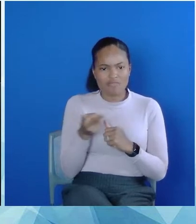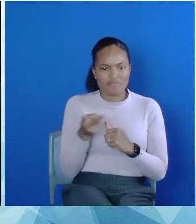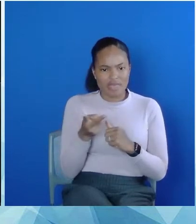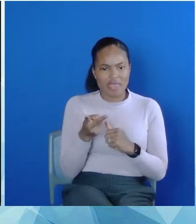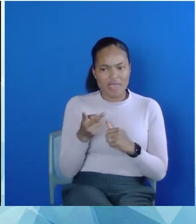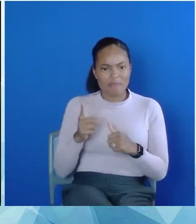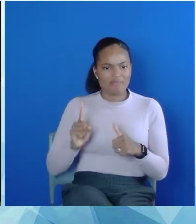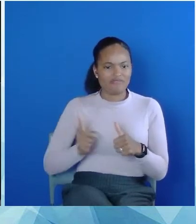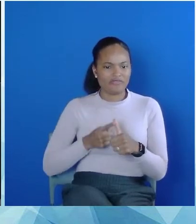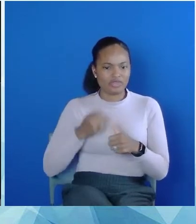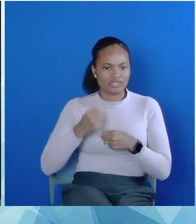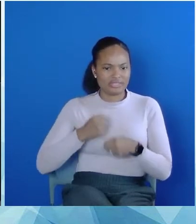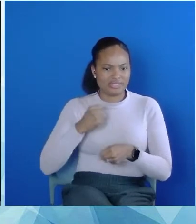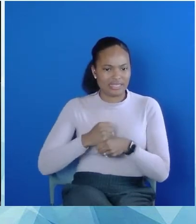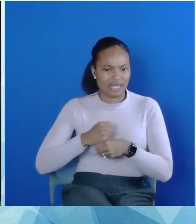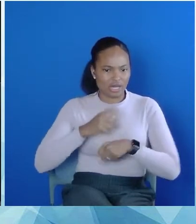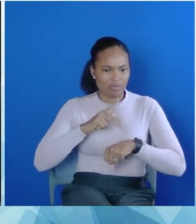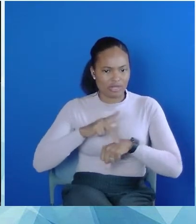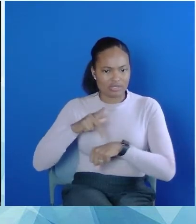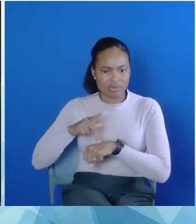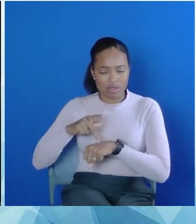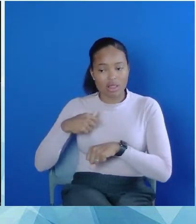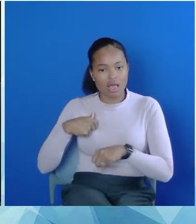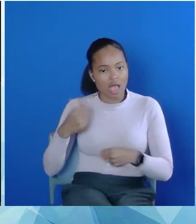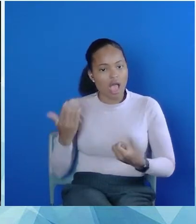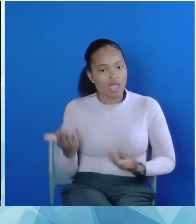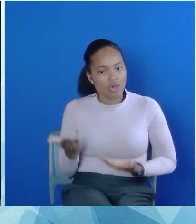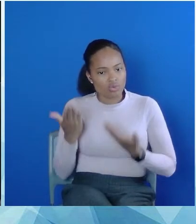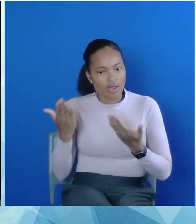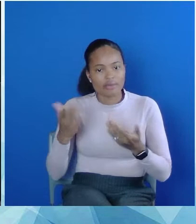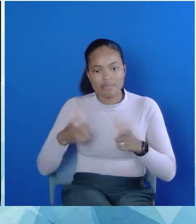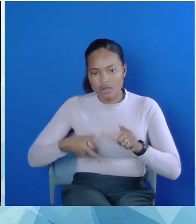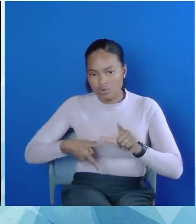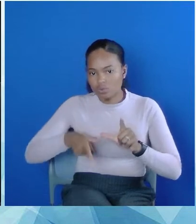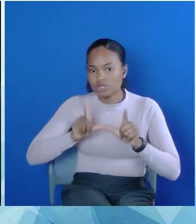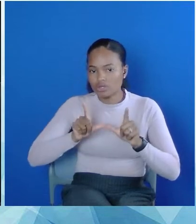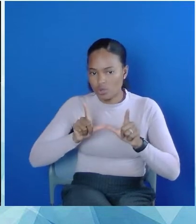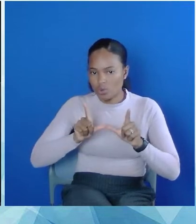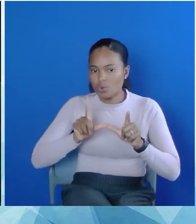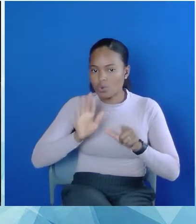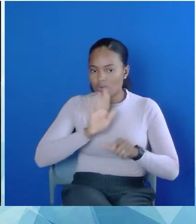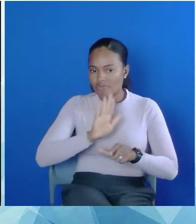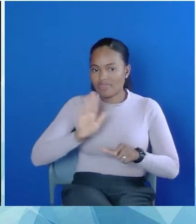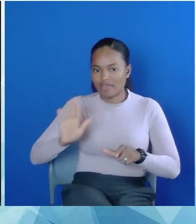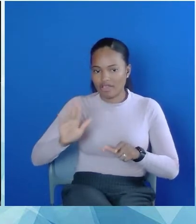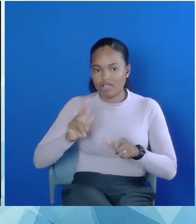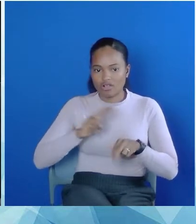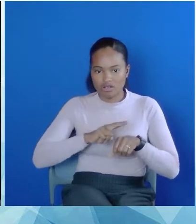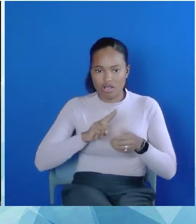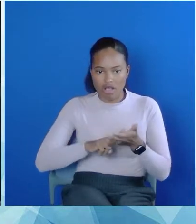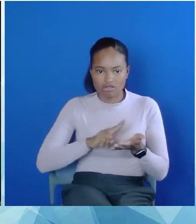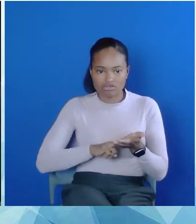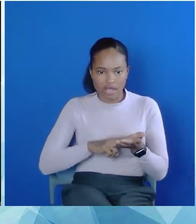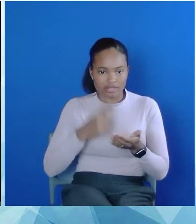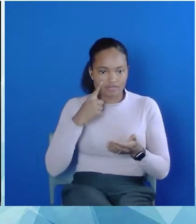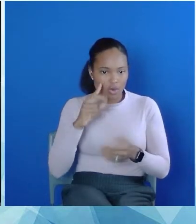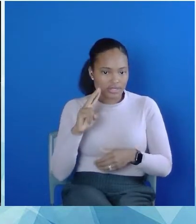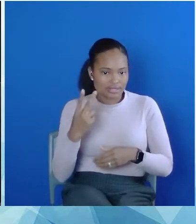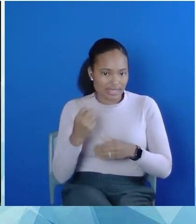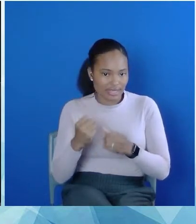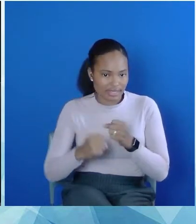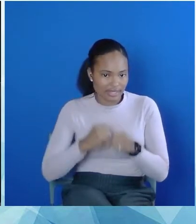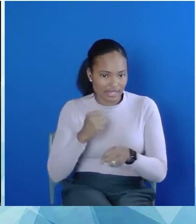am recommending that both of their contracts be renewed for a second year, starting next